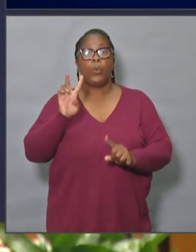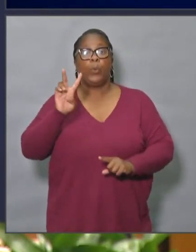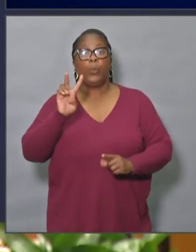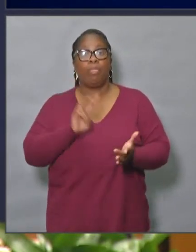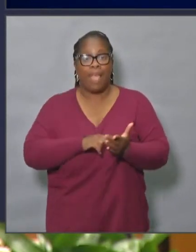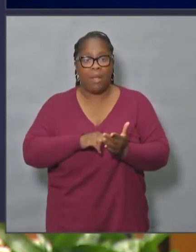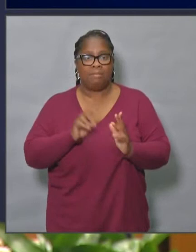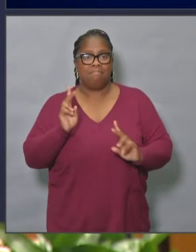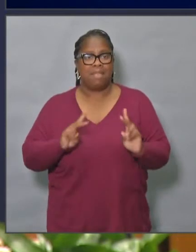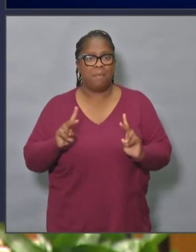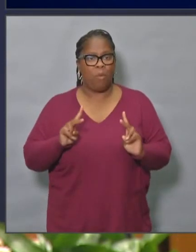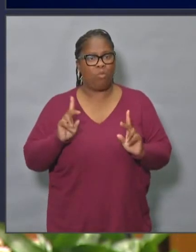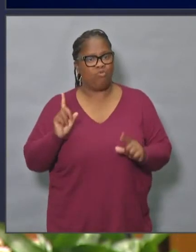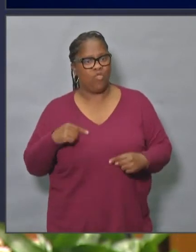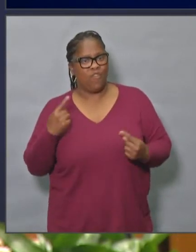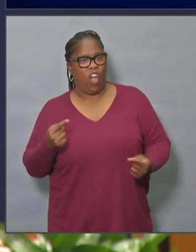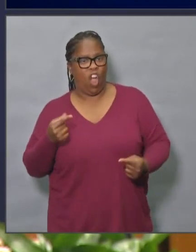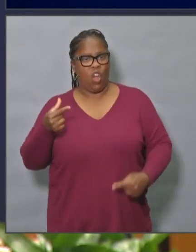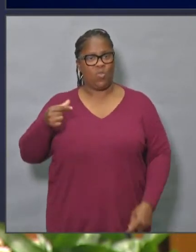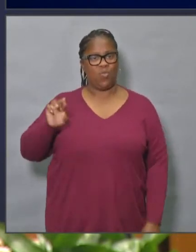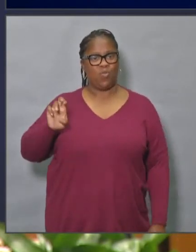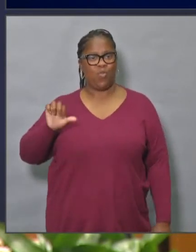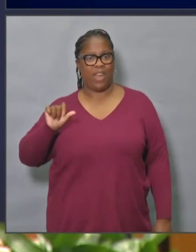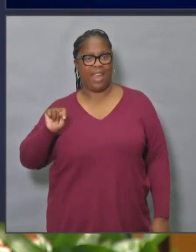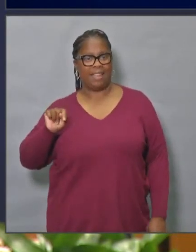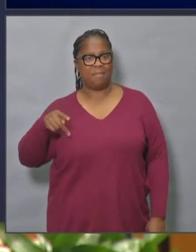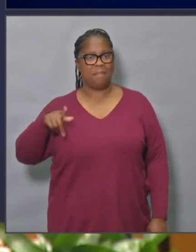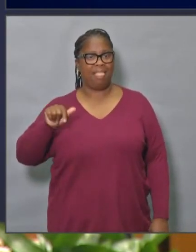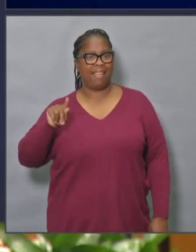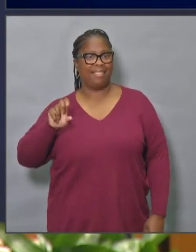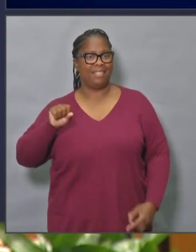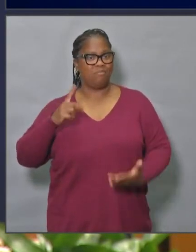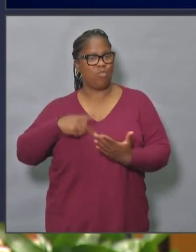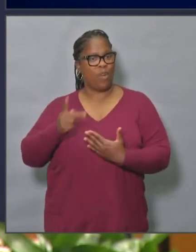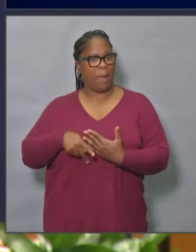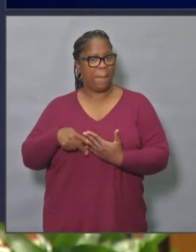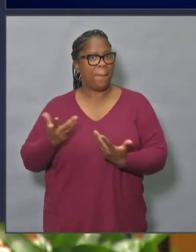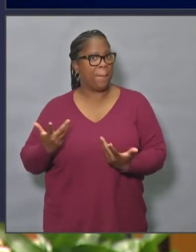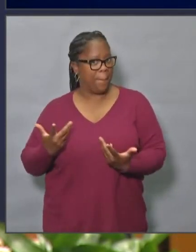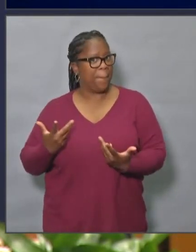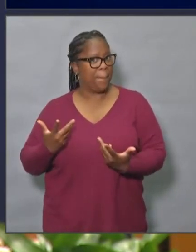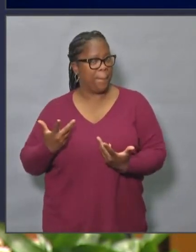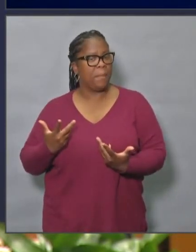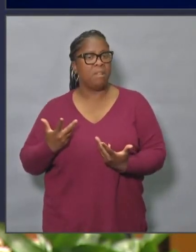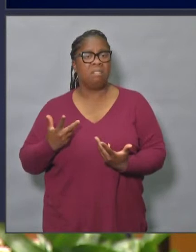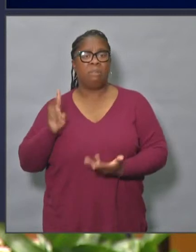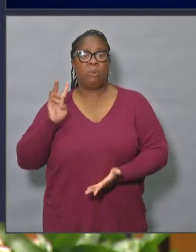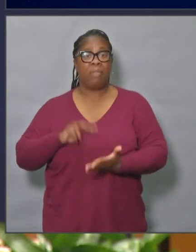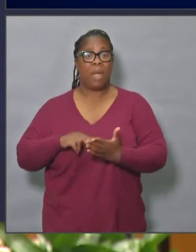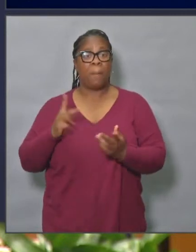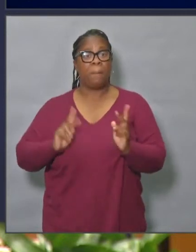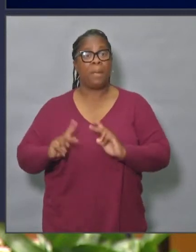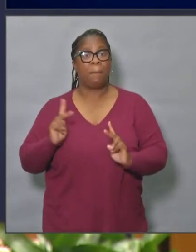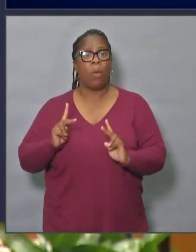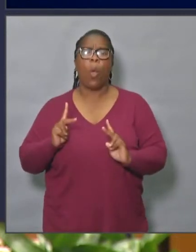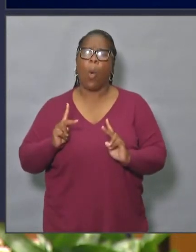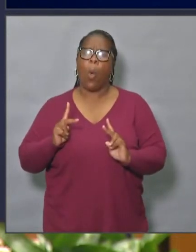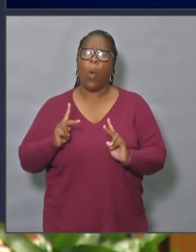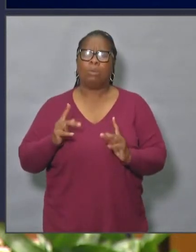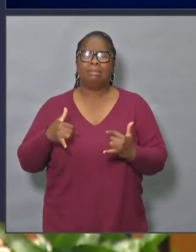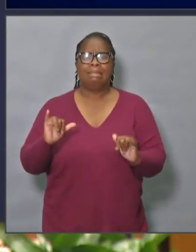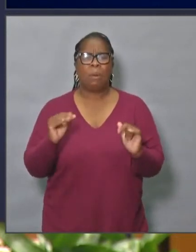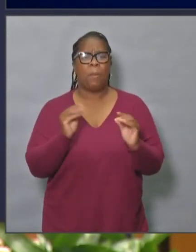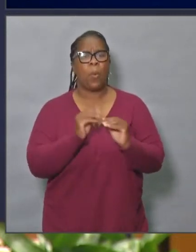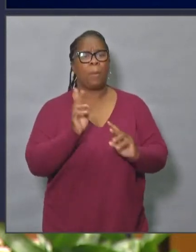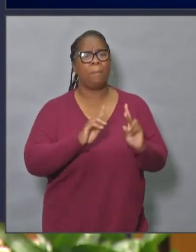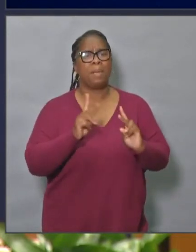far in this Great Plates program. But as you know, the need is greater and we continue to provide services. We'd like